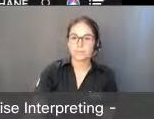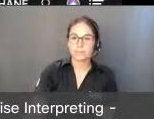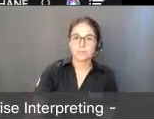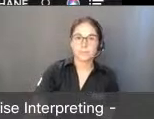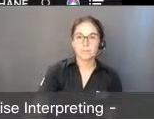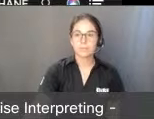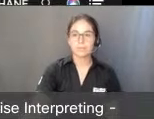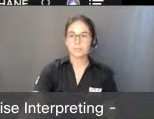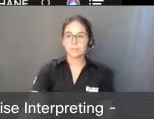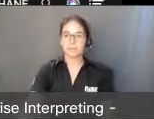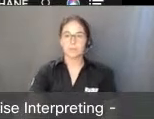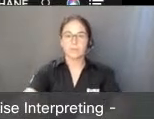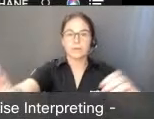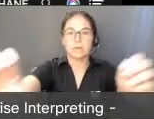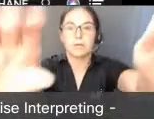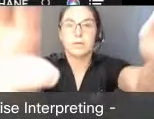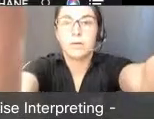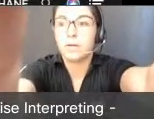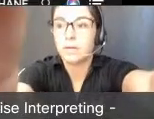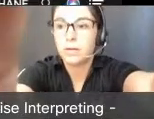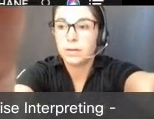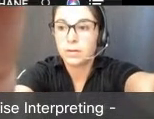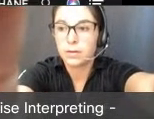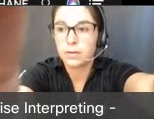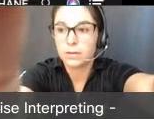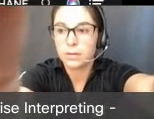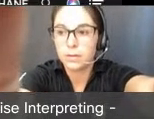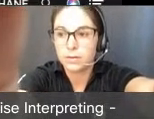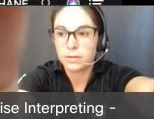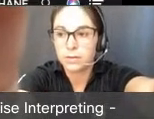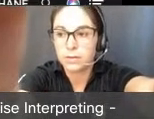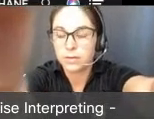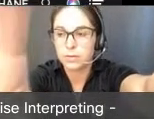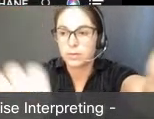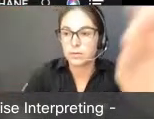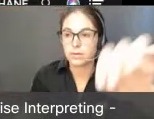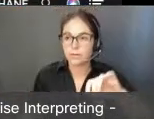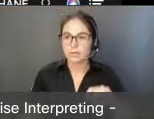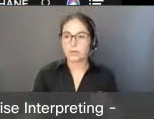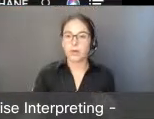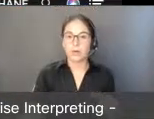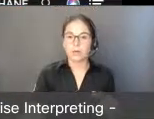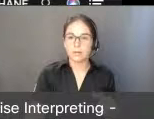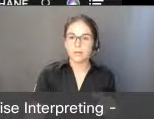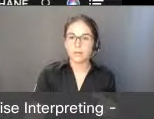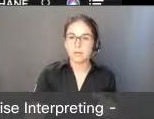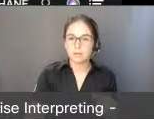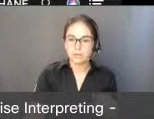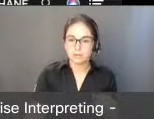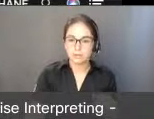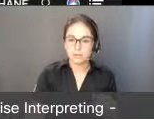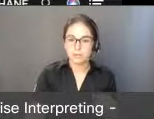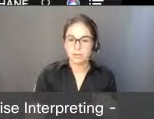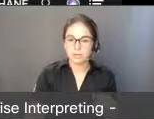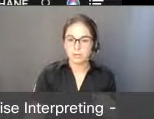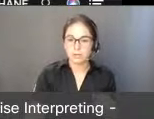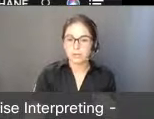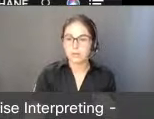a little lower, I think, because it was blocking some of the hand signing last time.